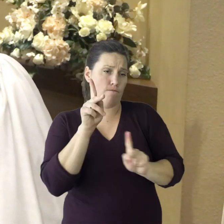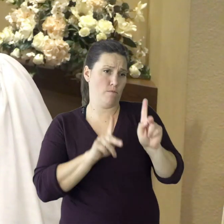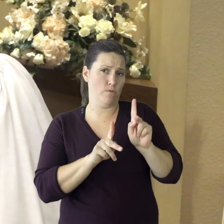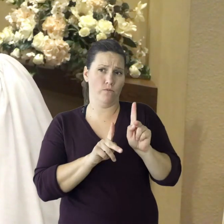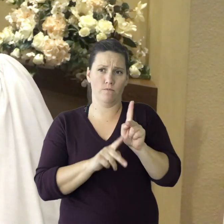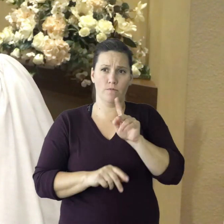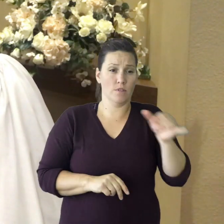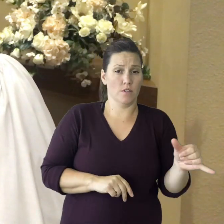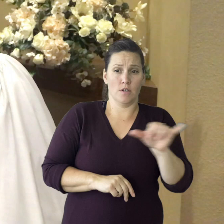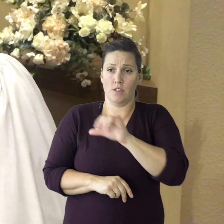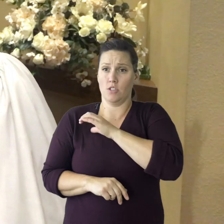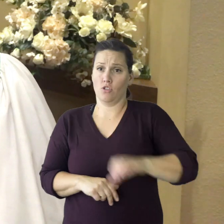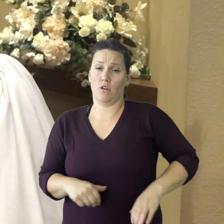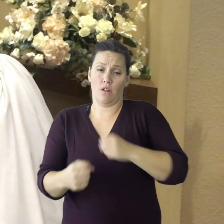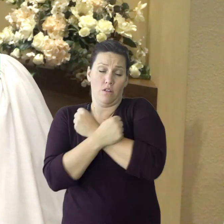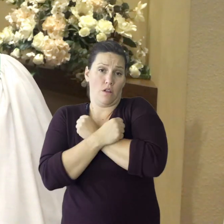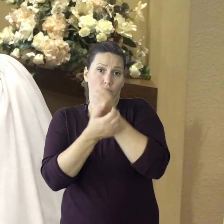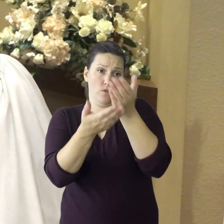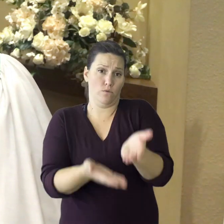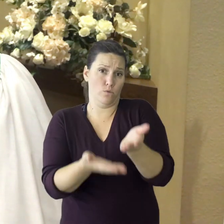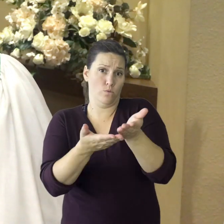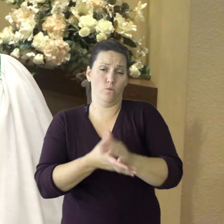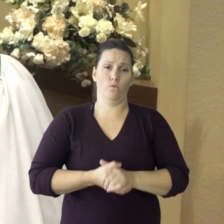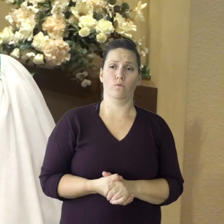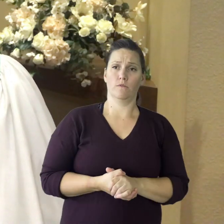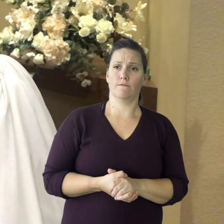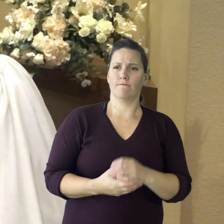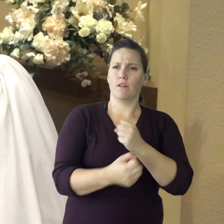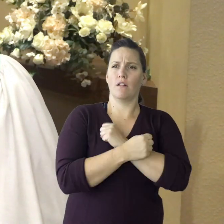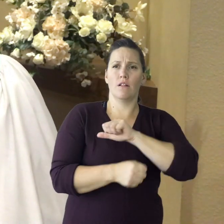is loving others as Christ has loved you.